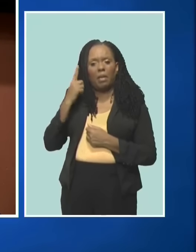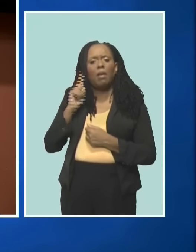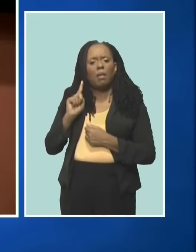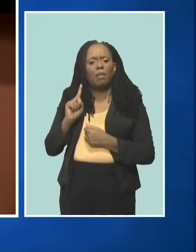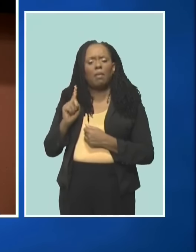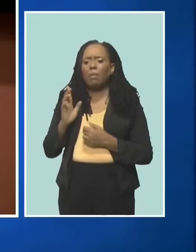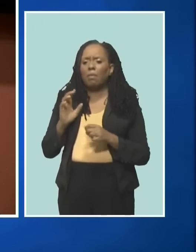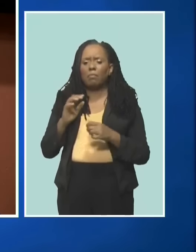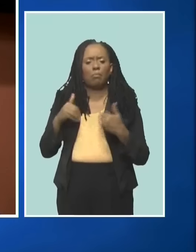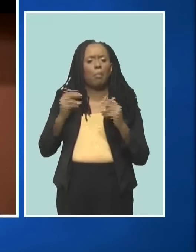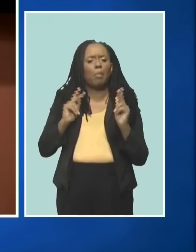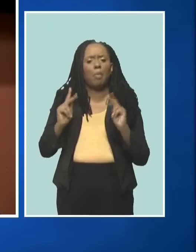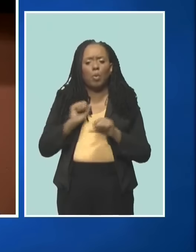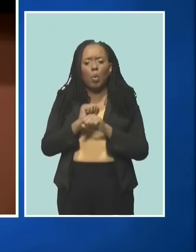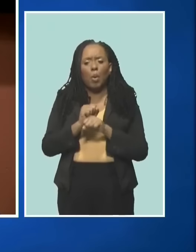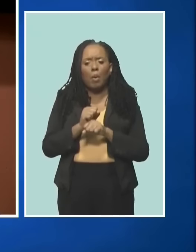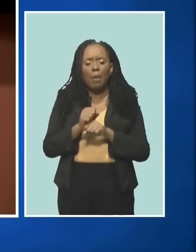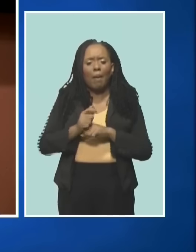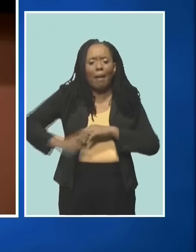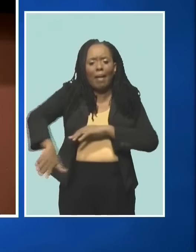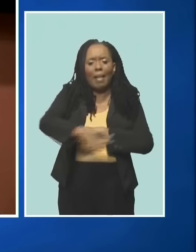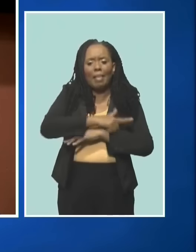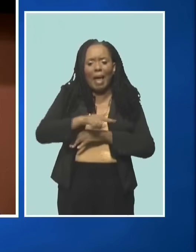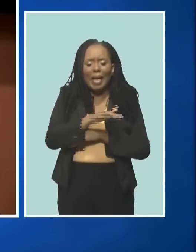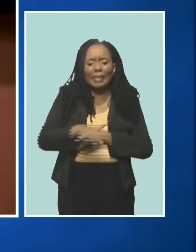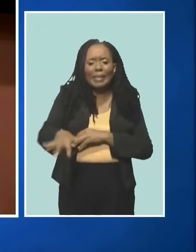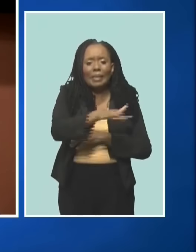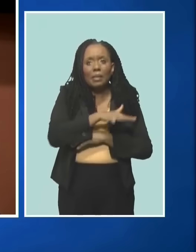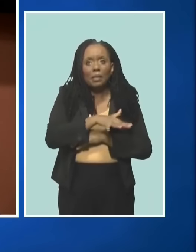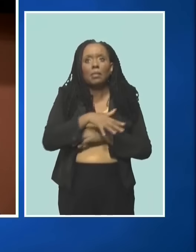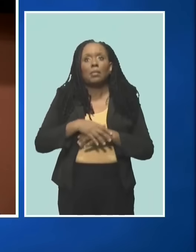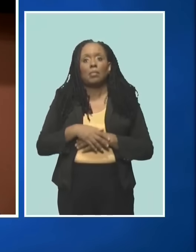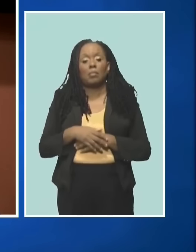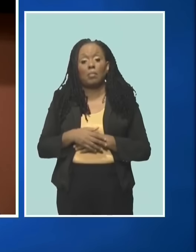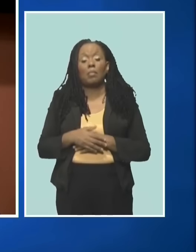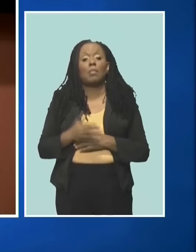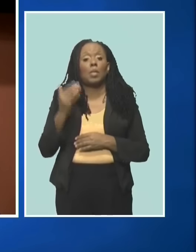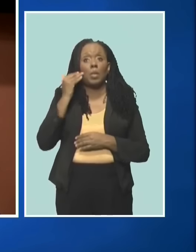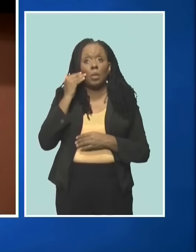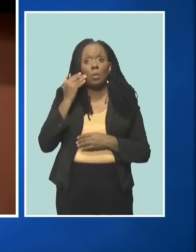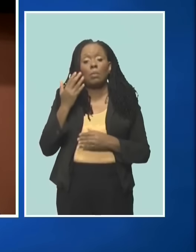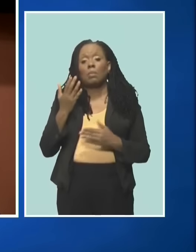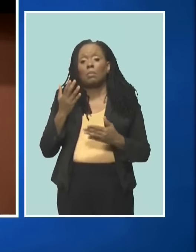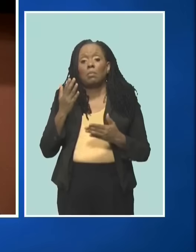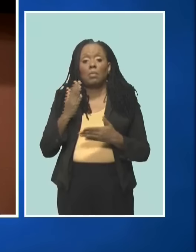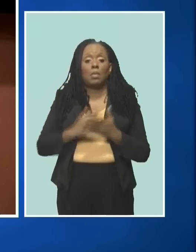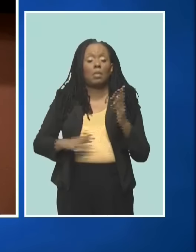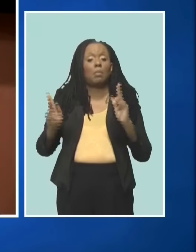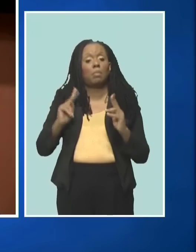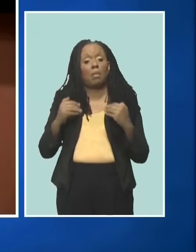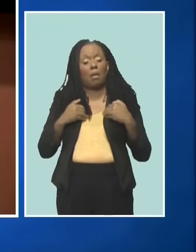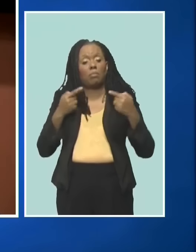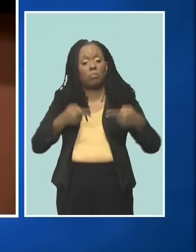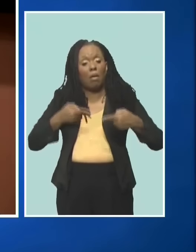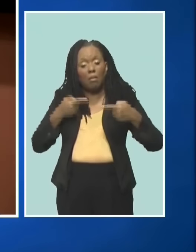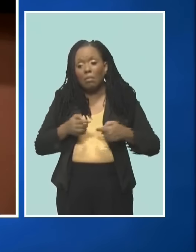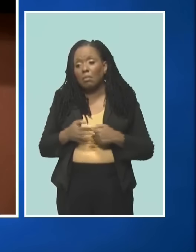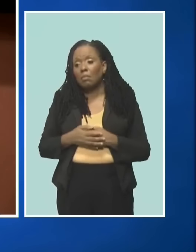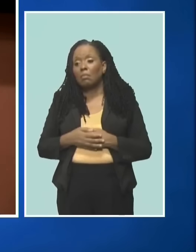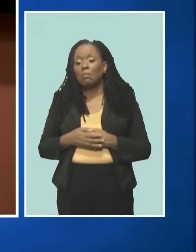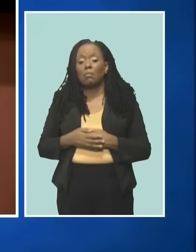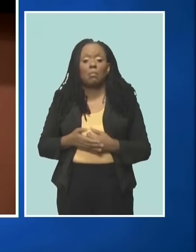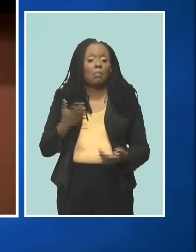at some point in time may have some struggles and require a second chance to